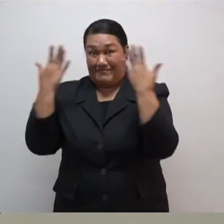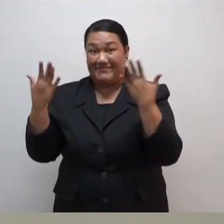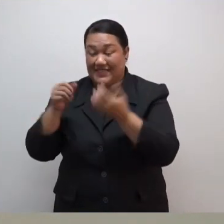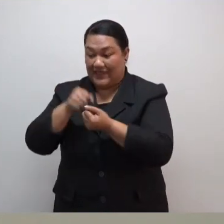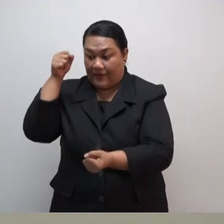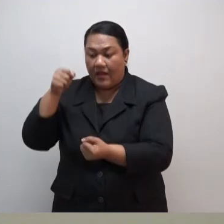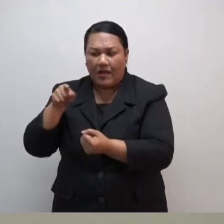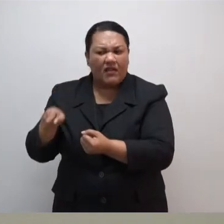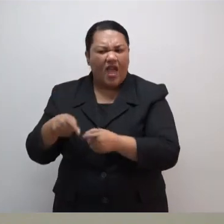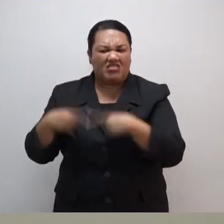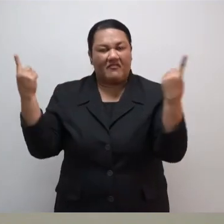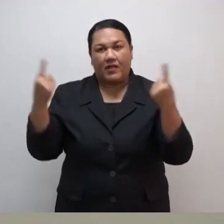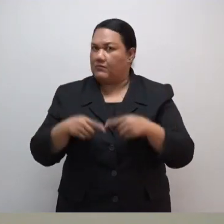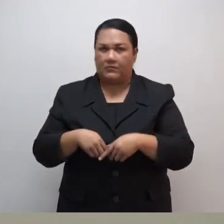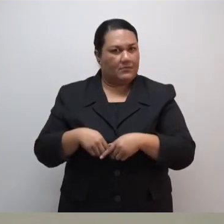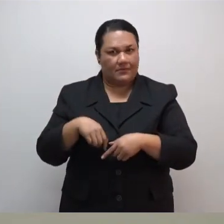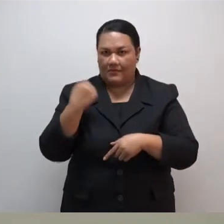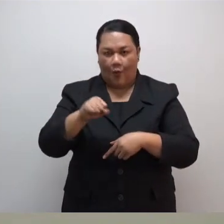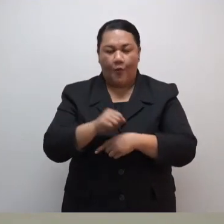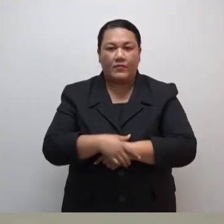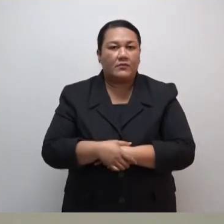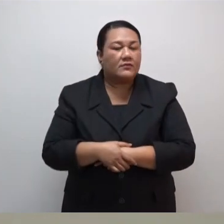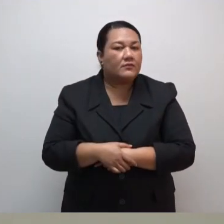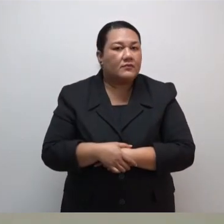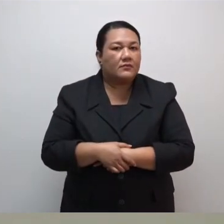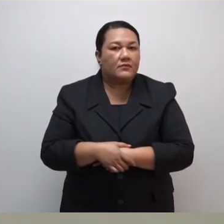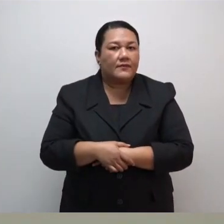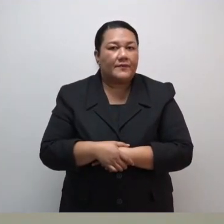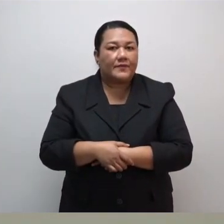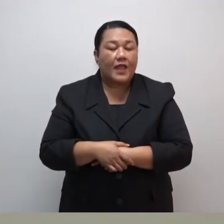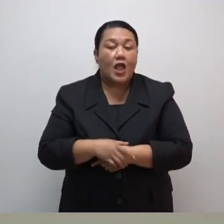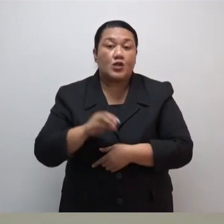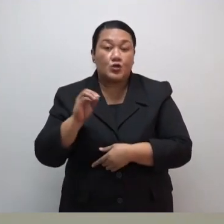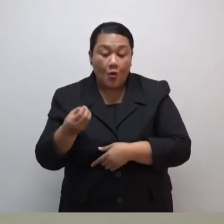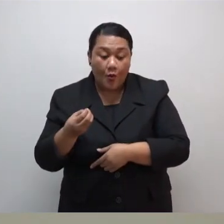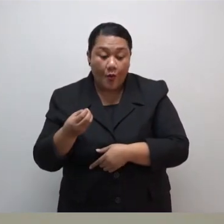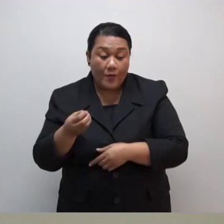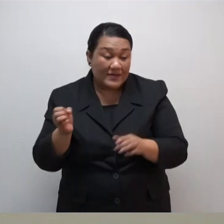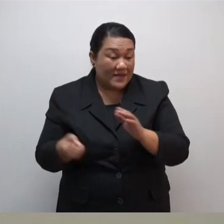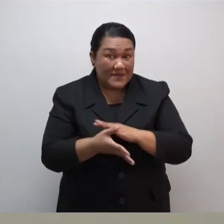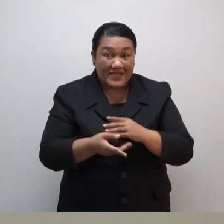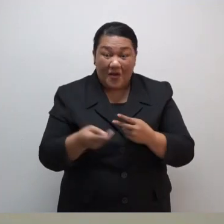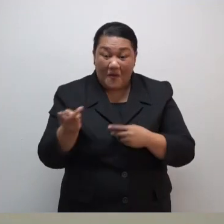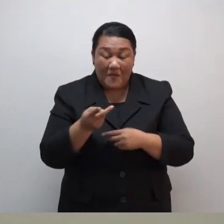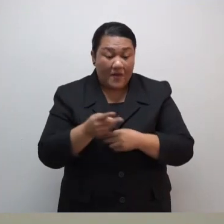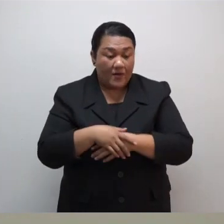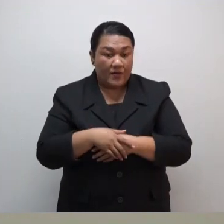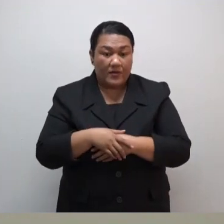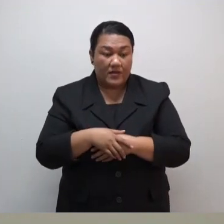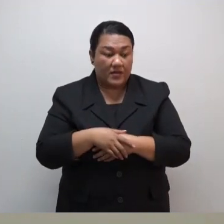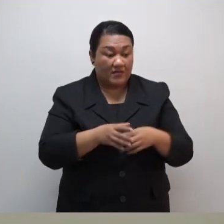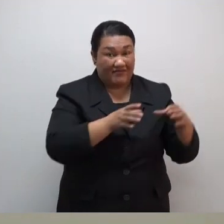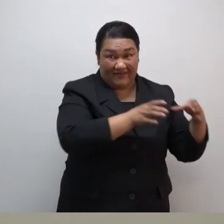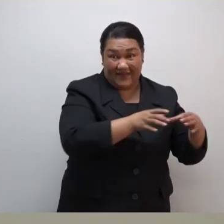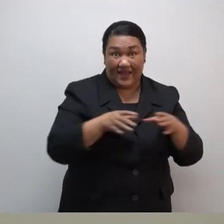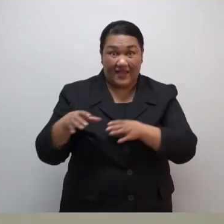fact quite disturbed by the submissions by both sides in respect of the submissions that they made, and I